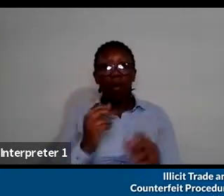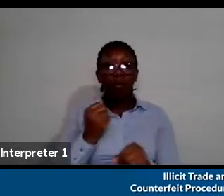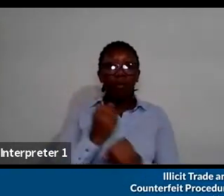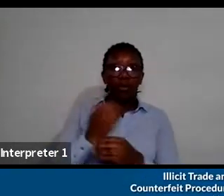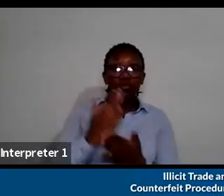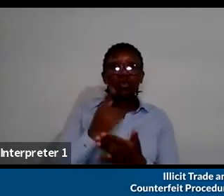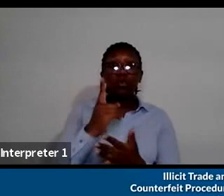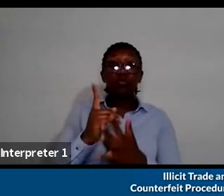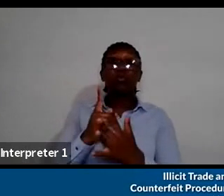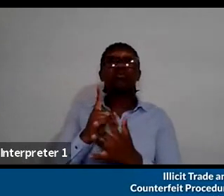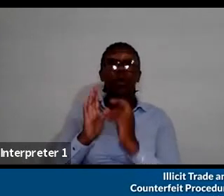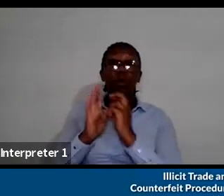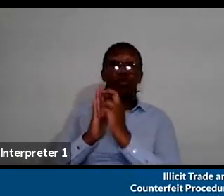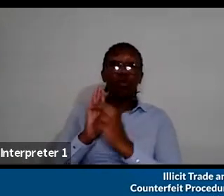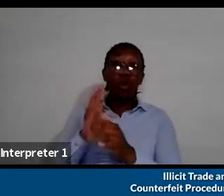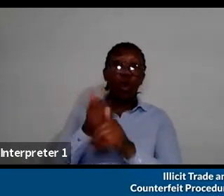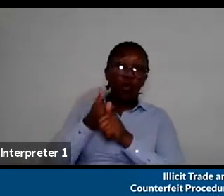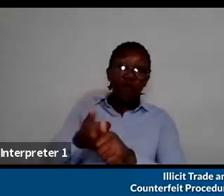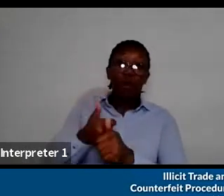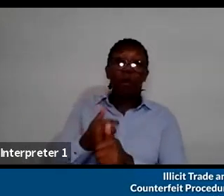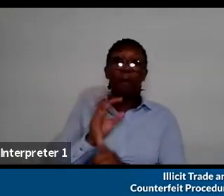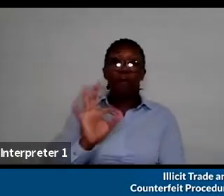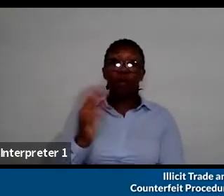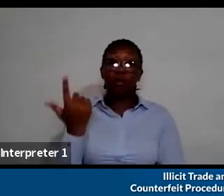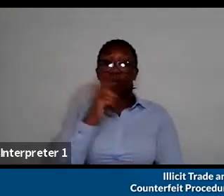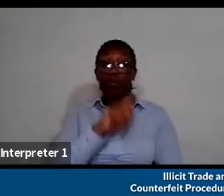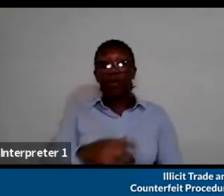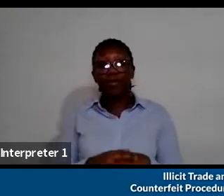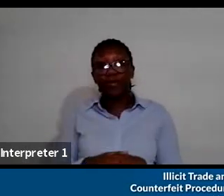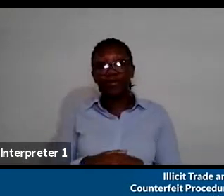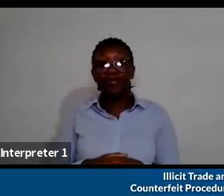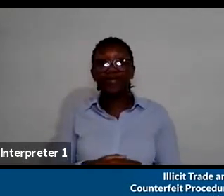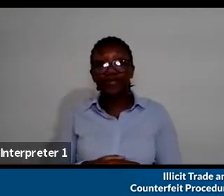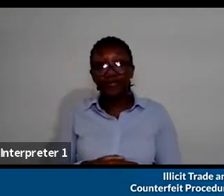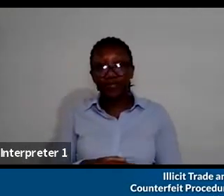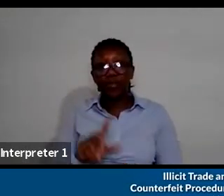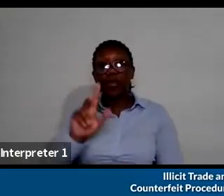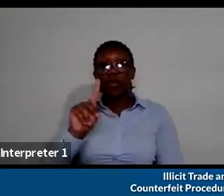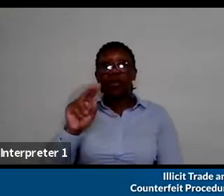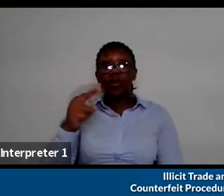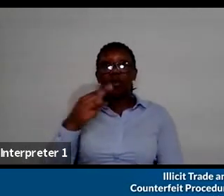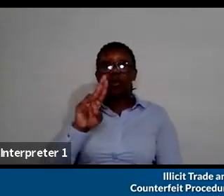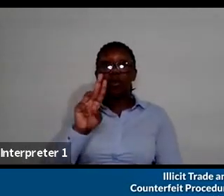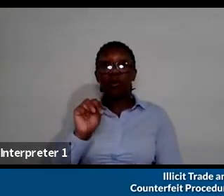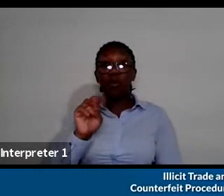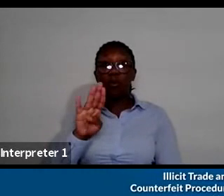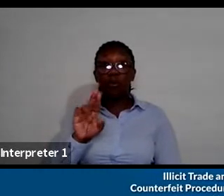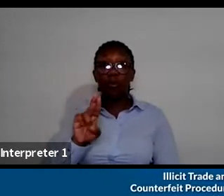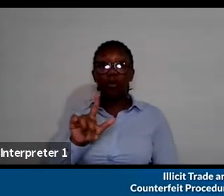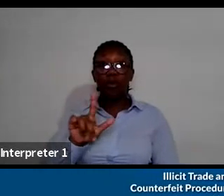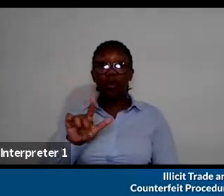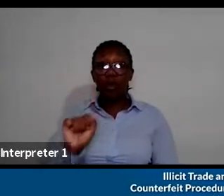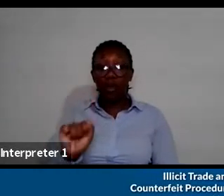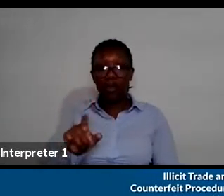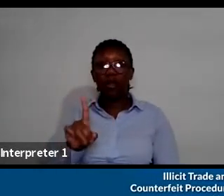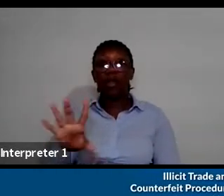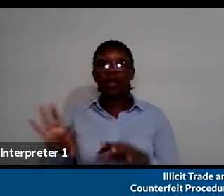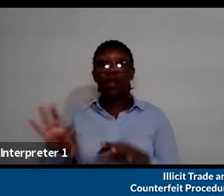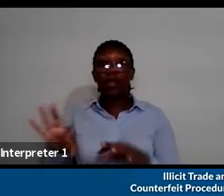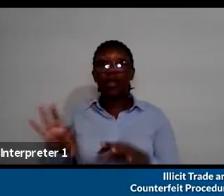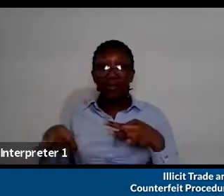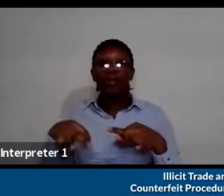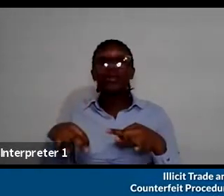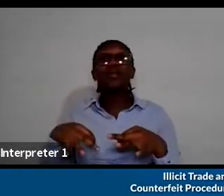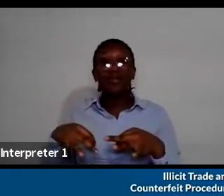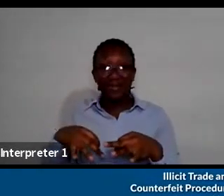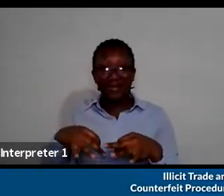found on the wrong side of the law. Kumbula Sibanda will take you through the details in terms